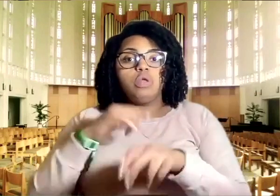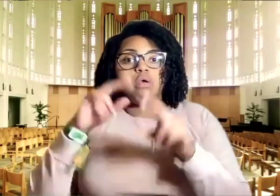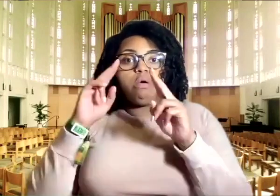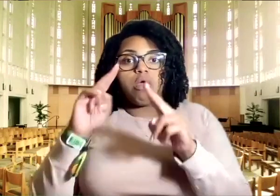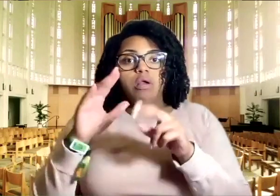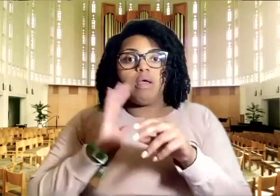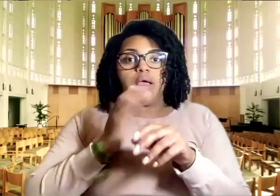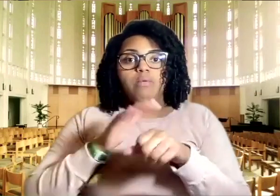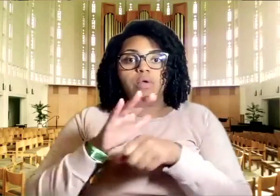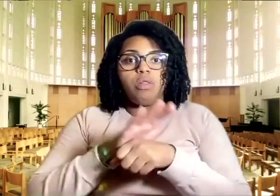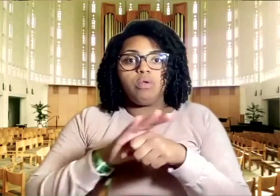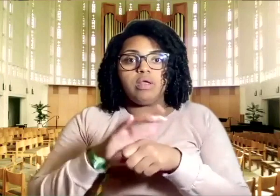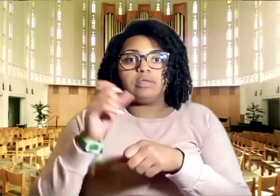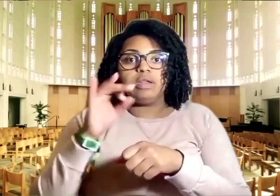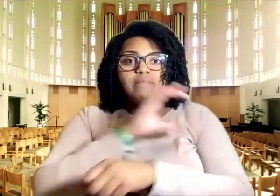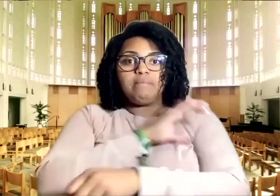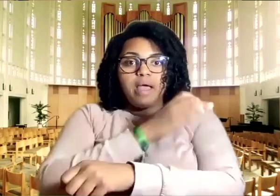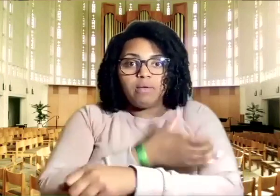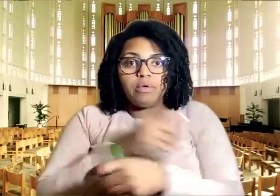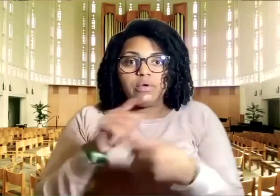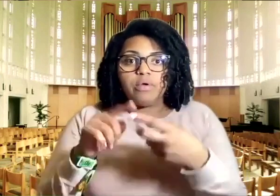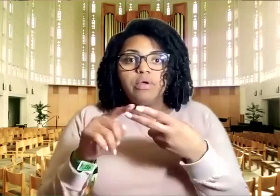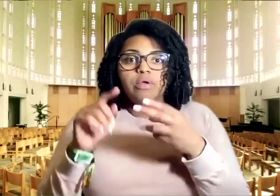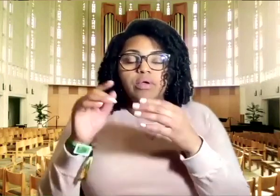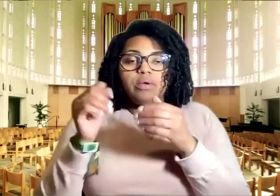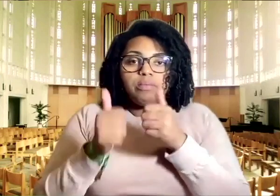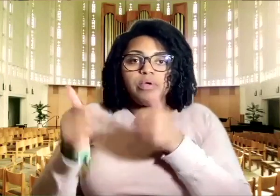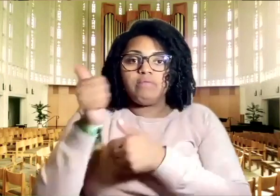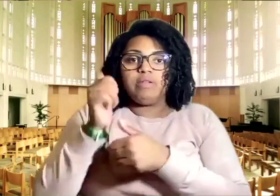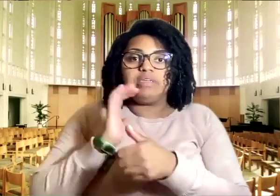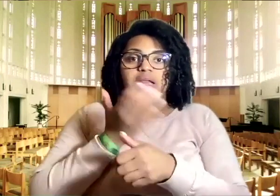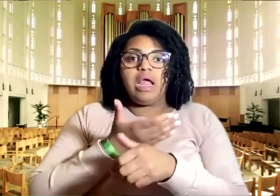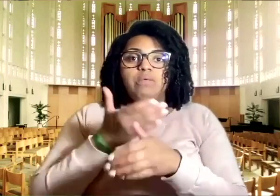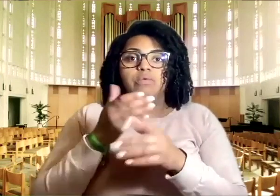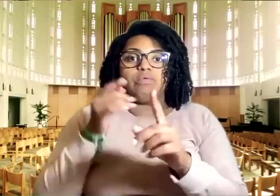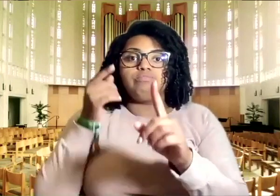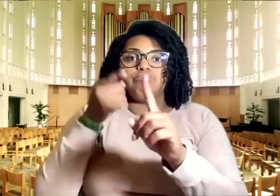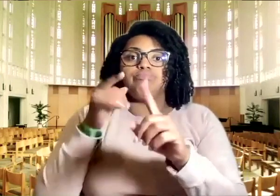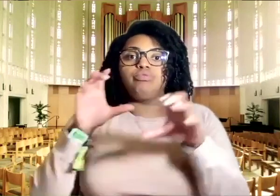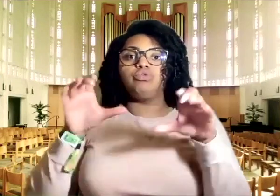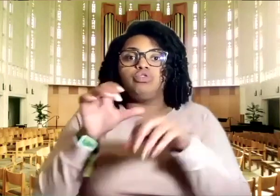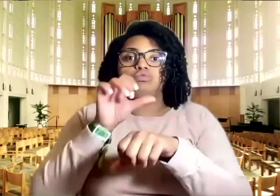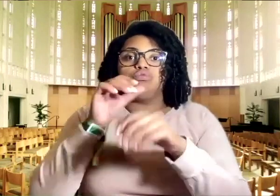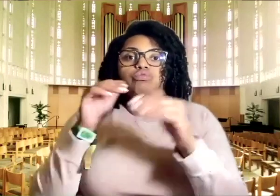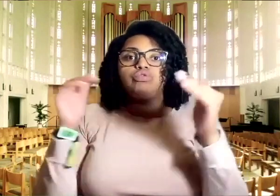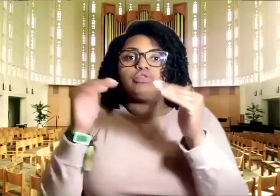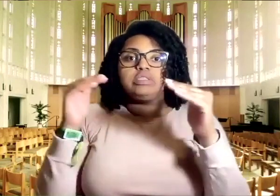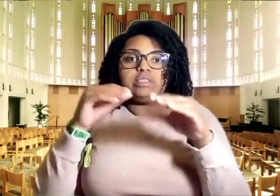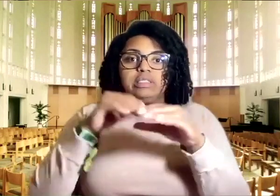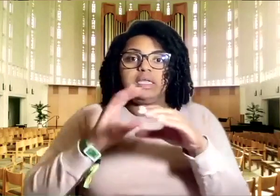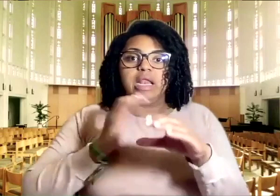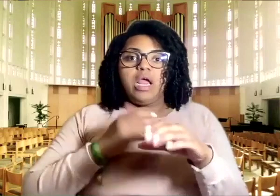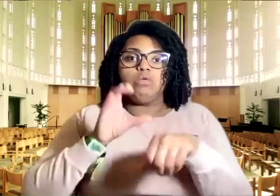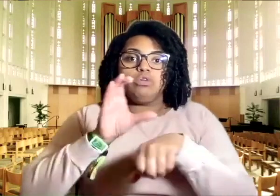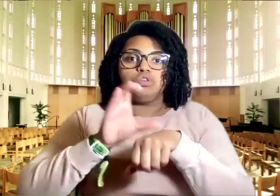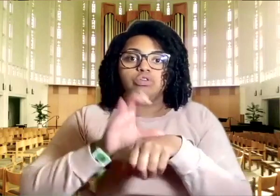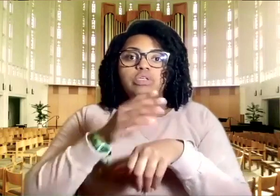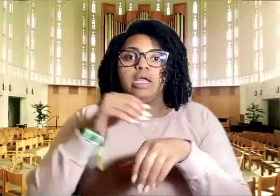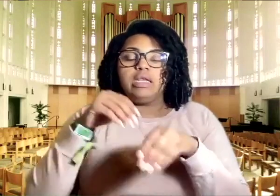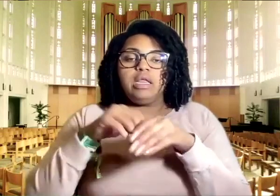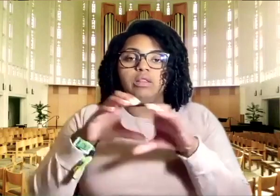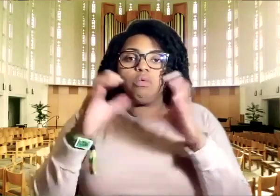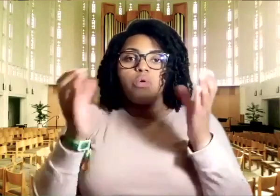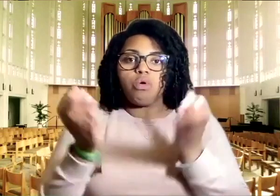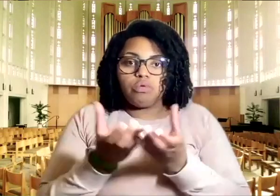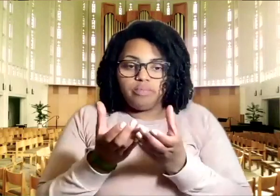privilege, and our position to do justice within our church and in the world. And